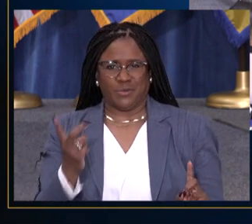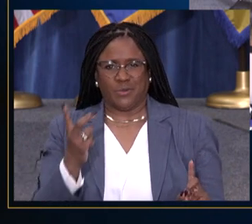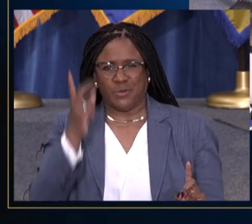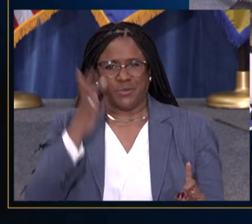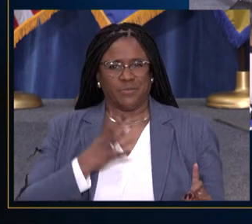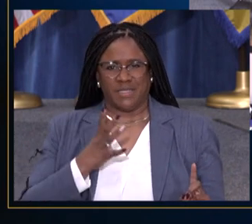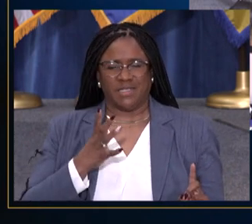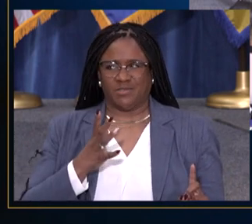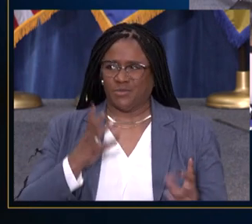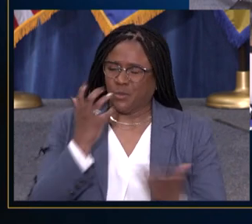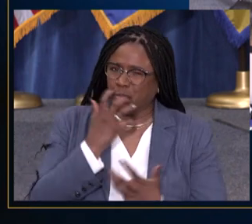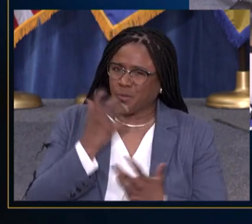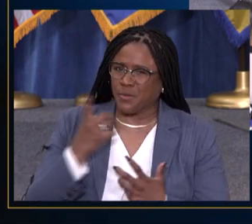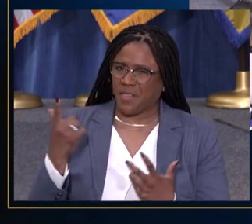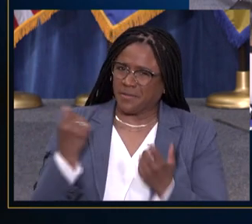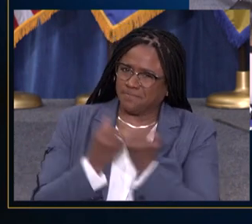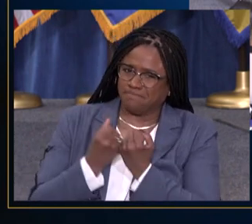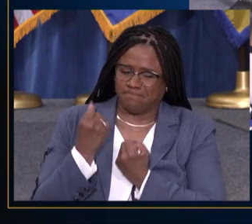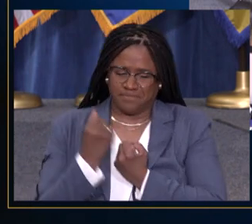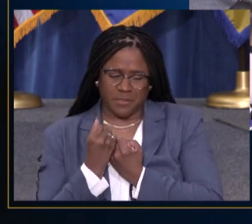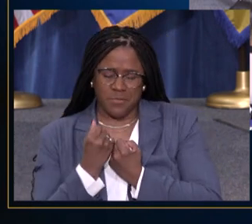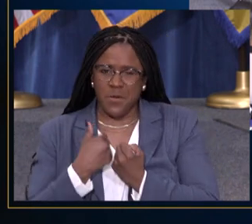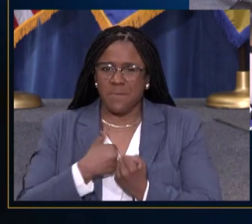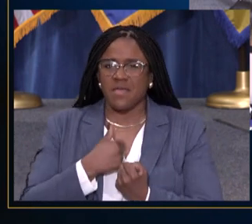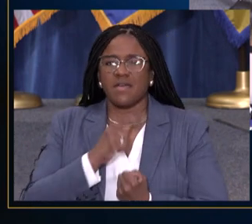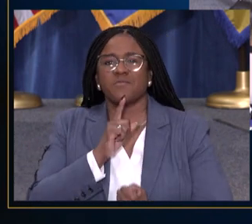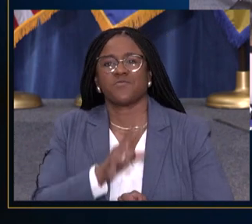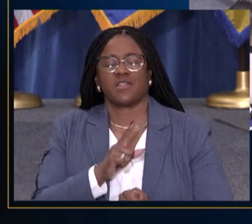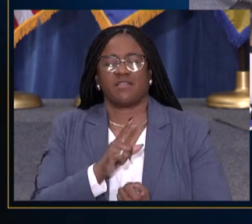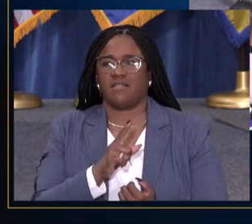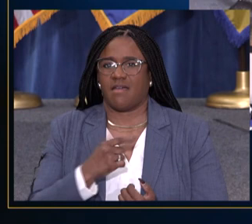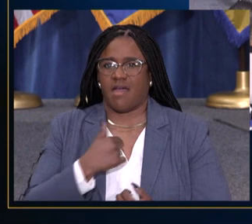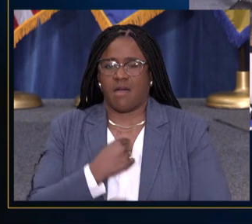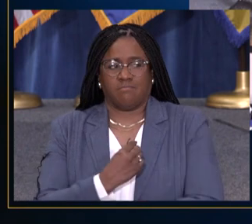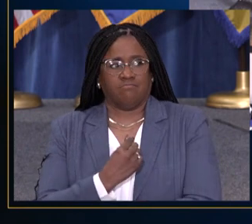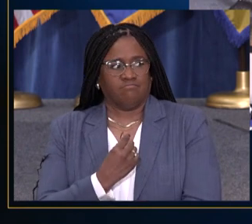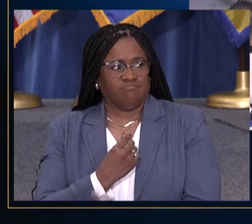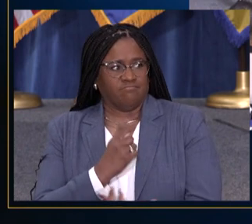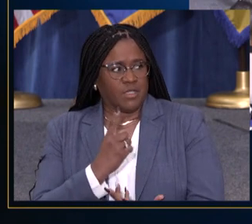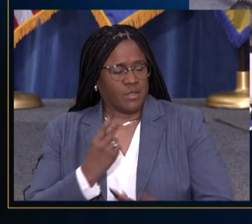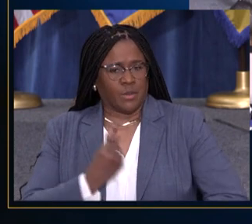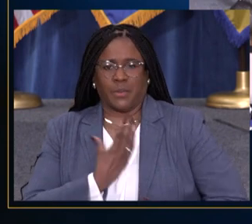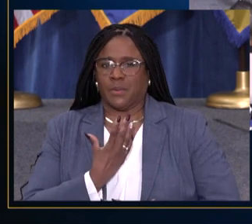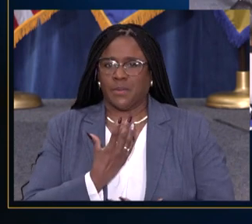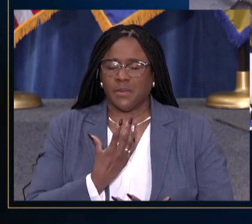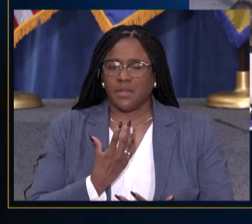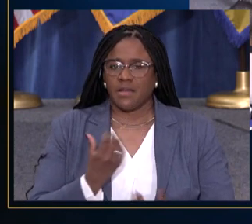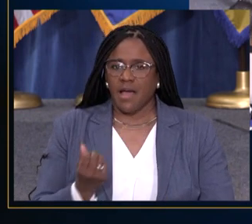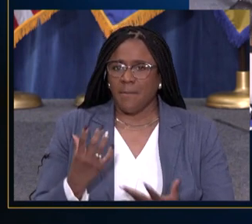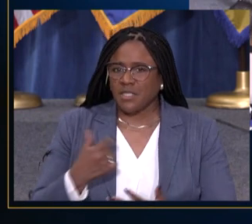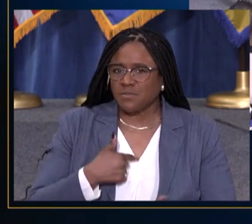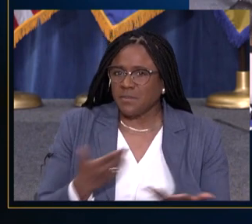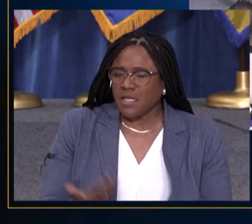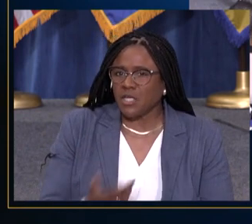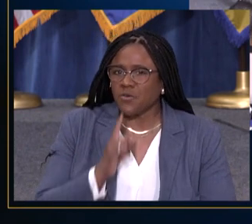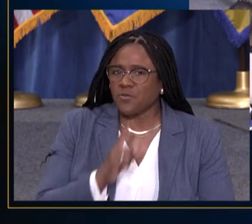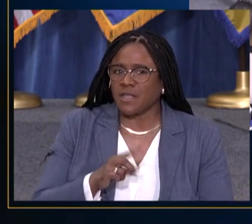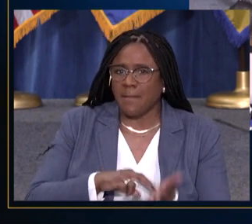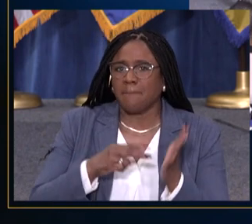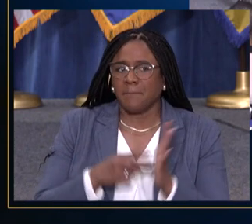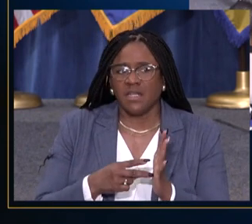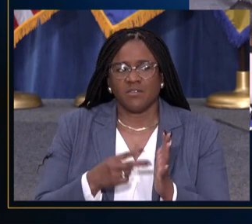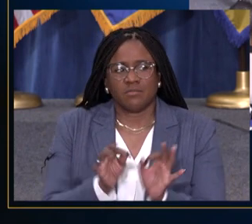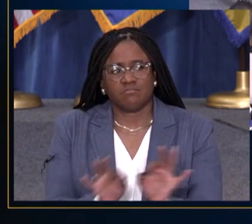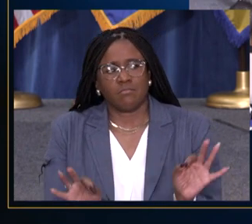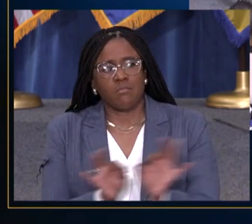such supports to me in this role. And I have been very moved in this role how much me being here is meaningful to